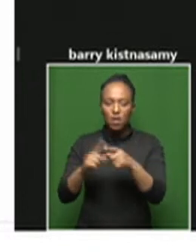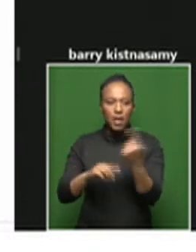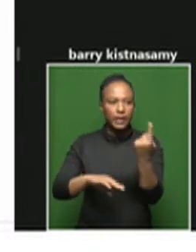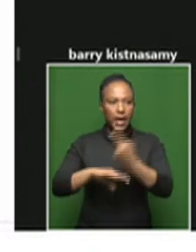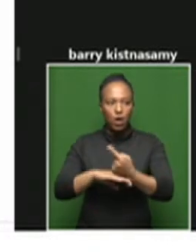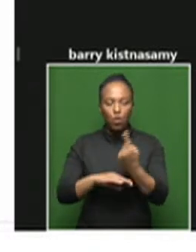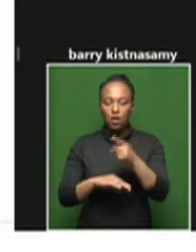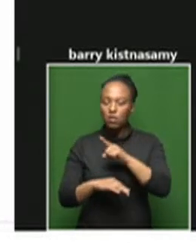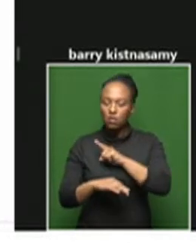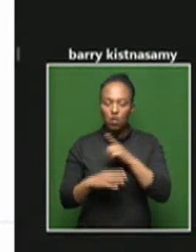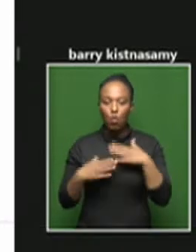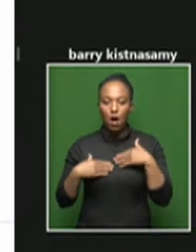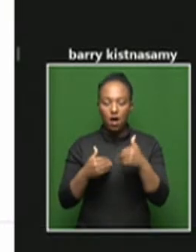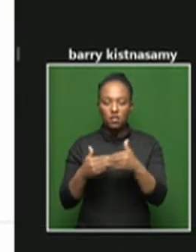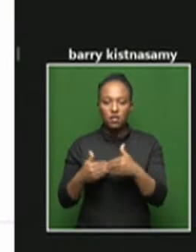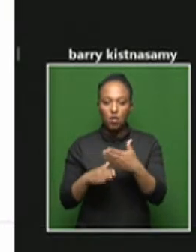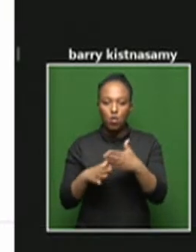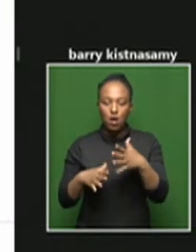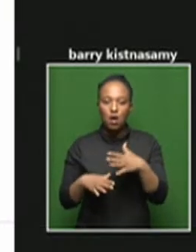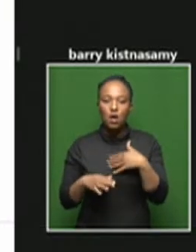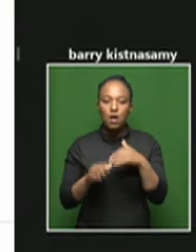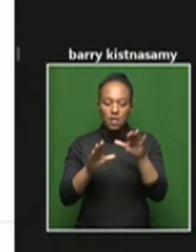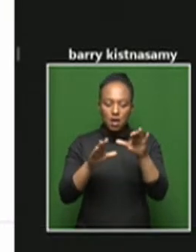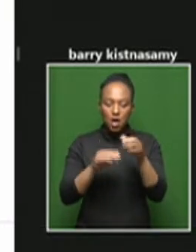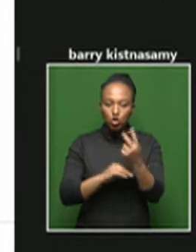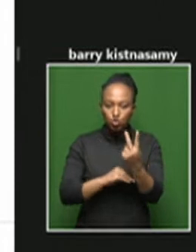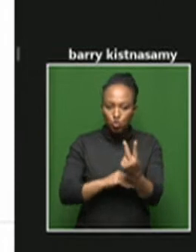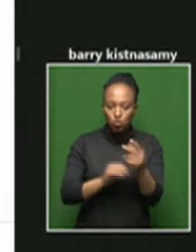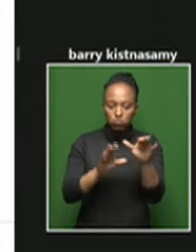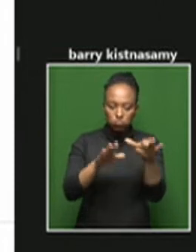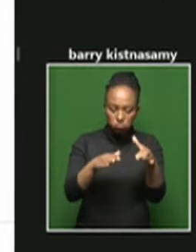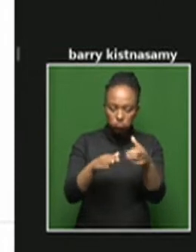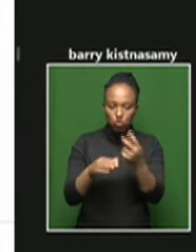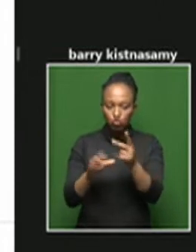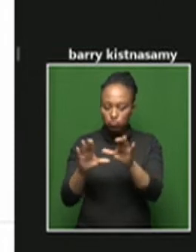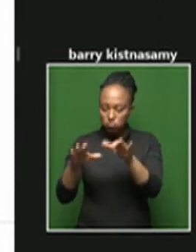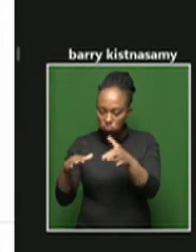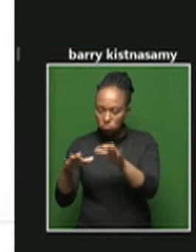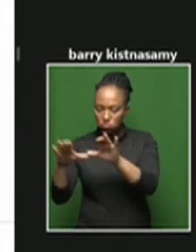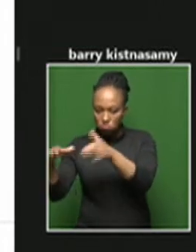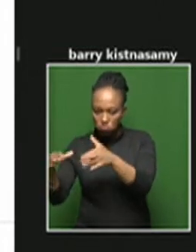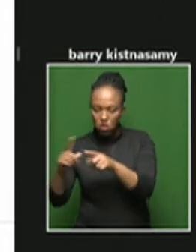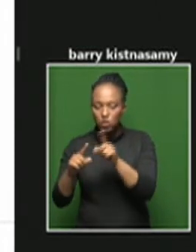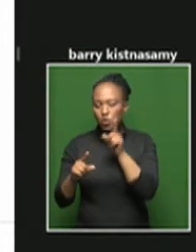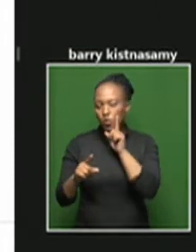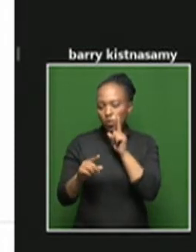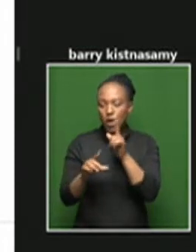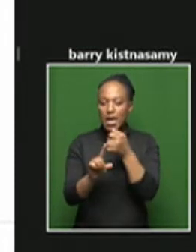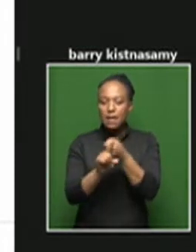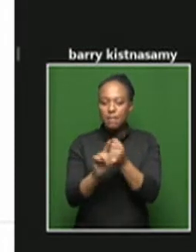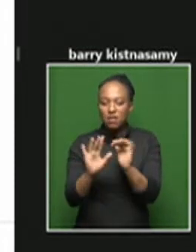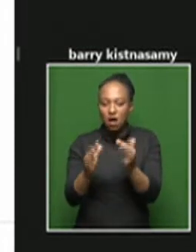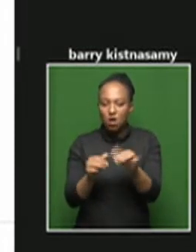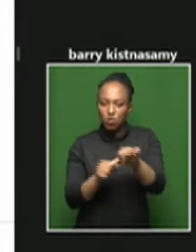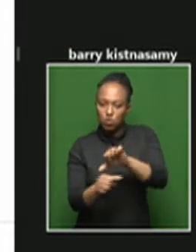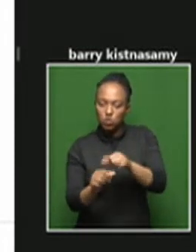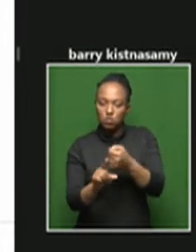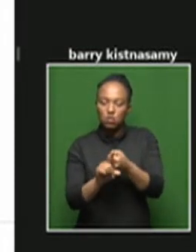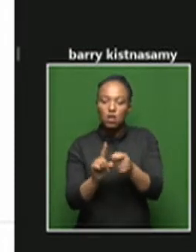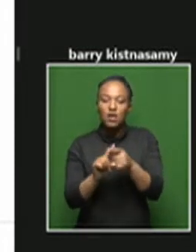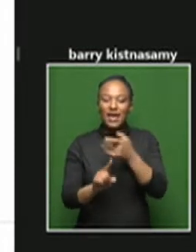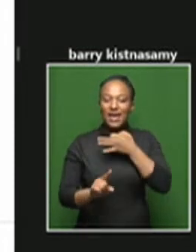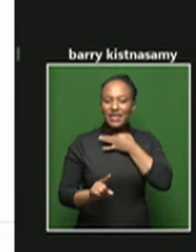the health workers. So we use a 2x2 matrix to look at contribution of gross domestic product and social impact, as well as risk